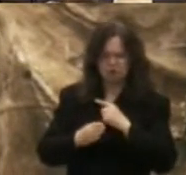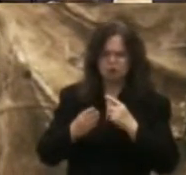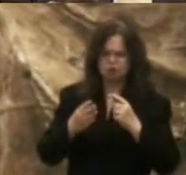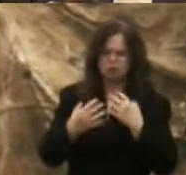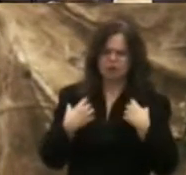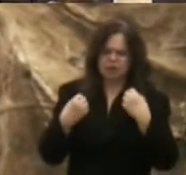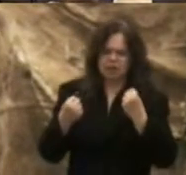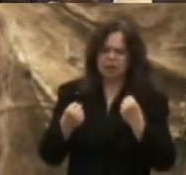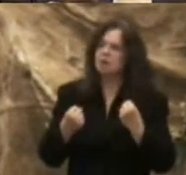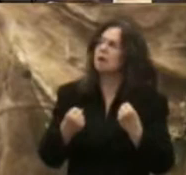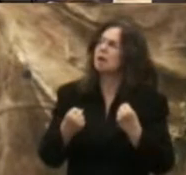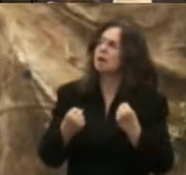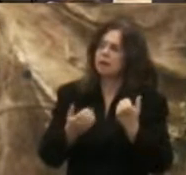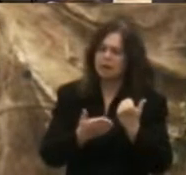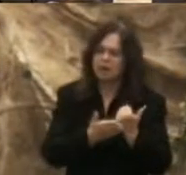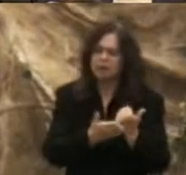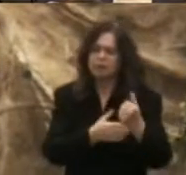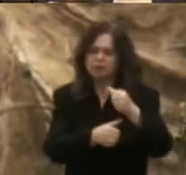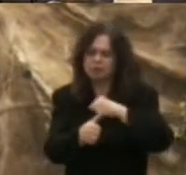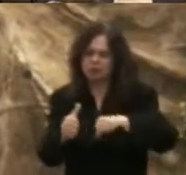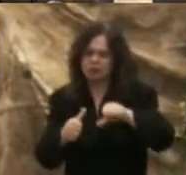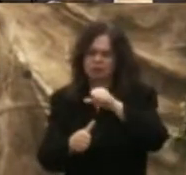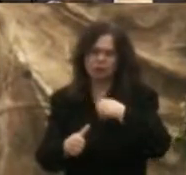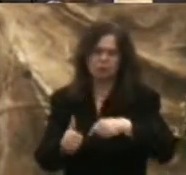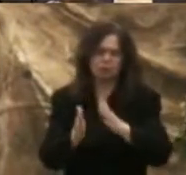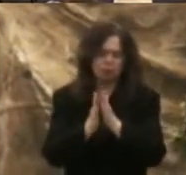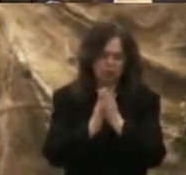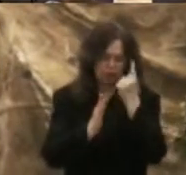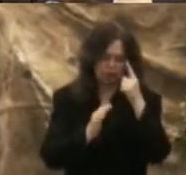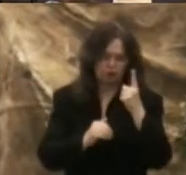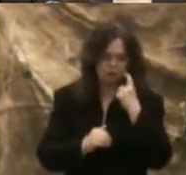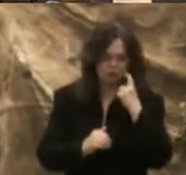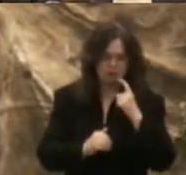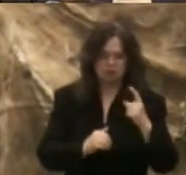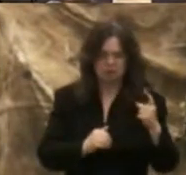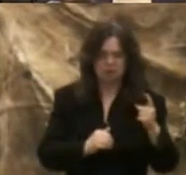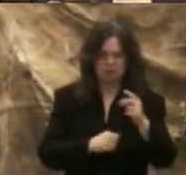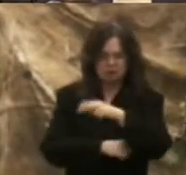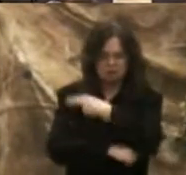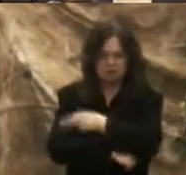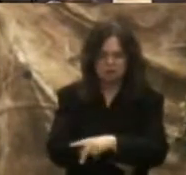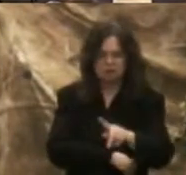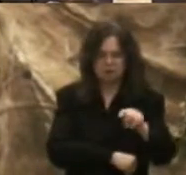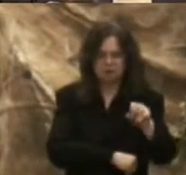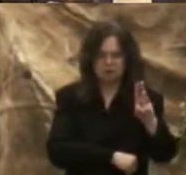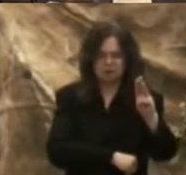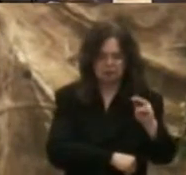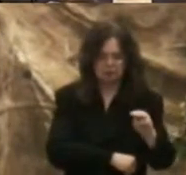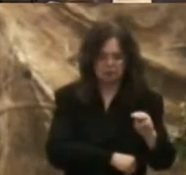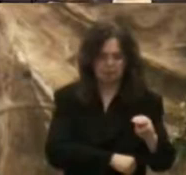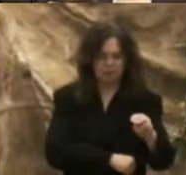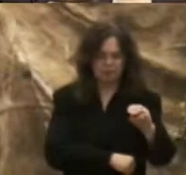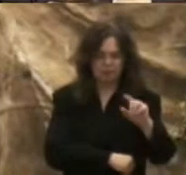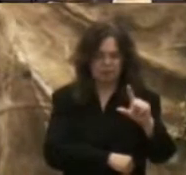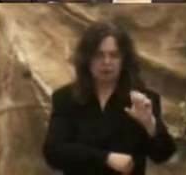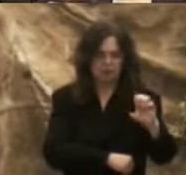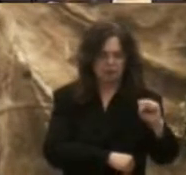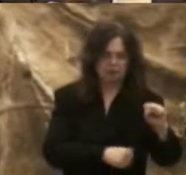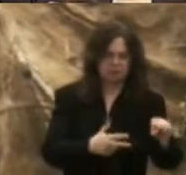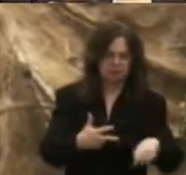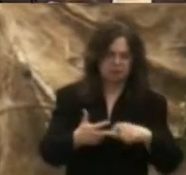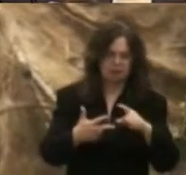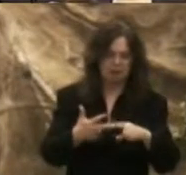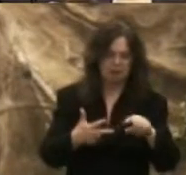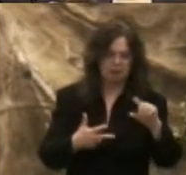healing. We pray for the recently hospitalized, Tom Brandy, Les Corey, Jana